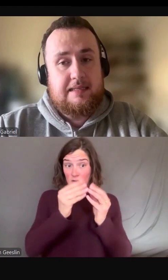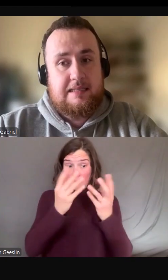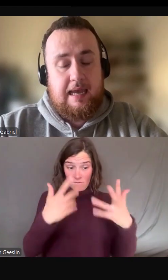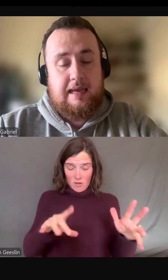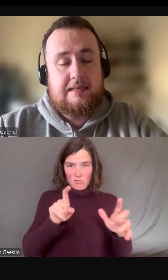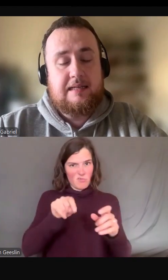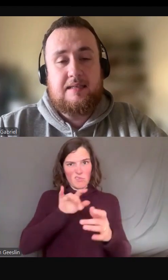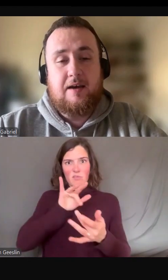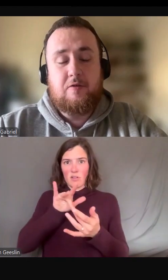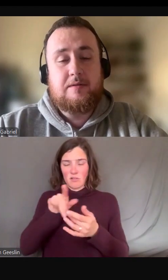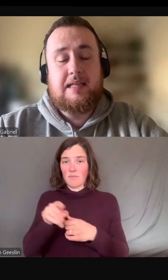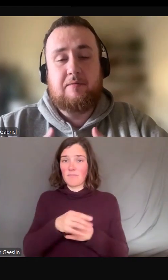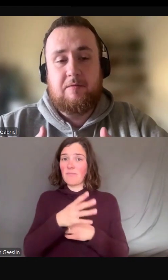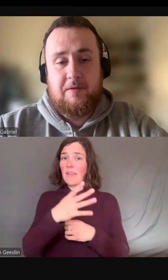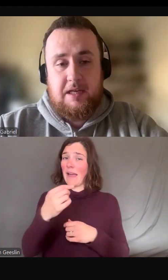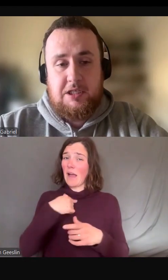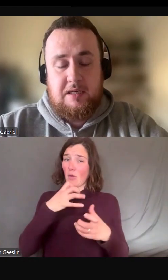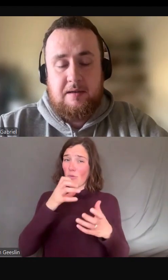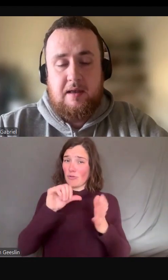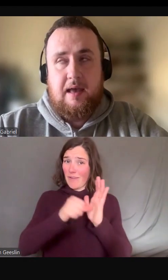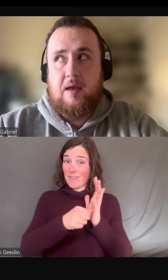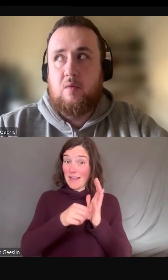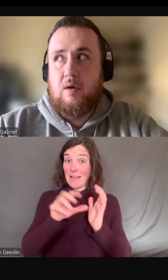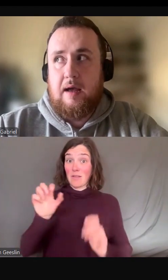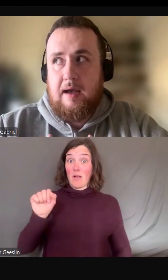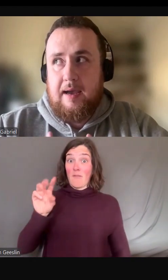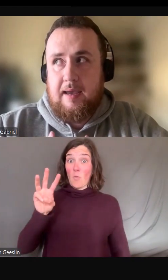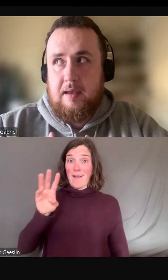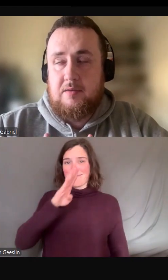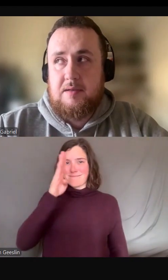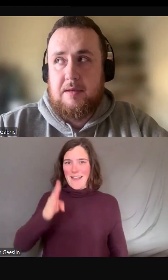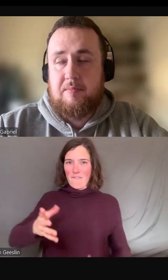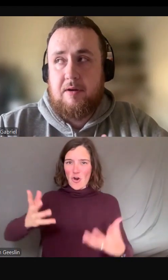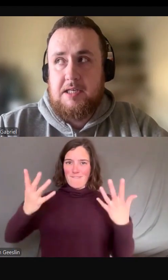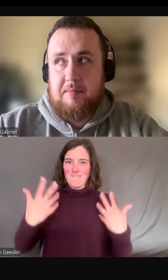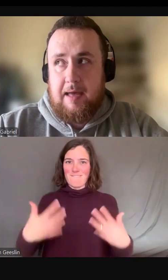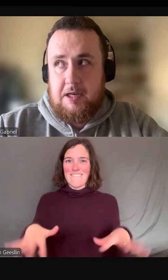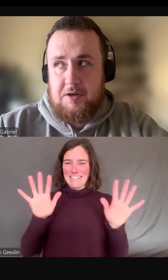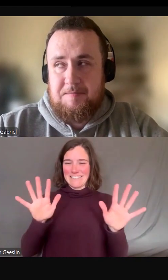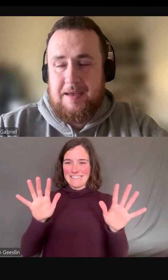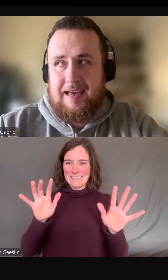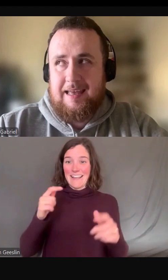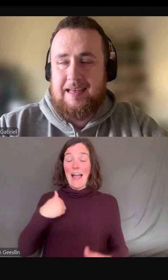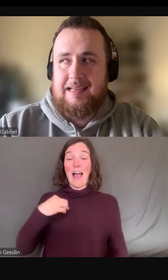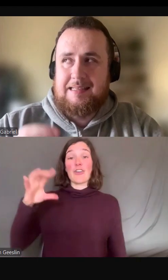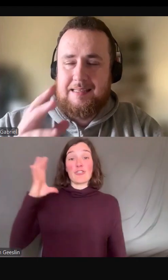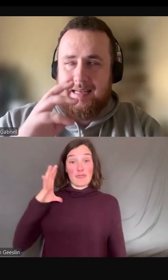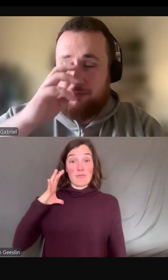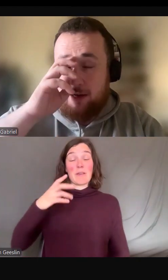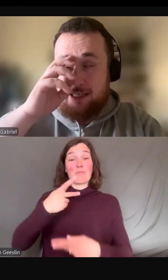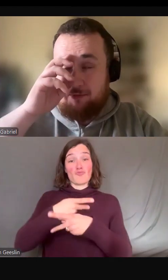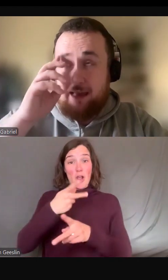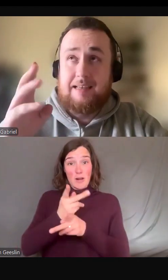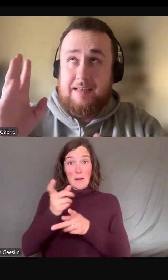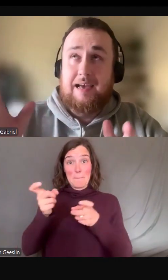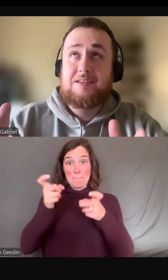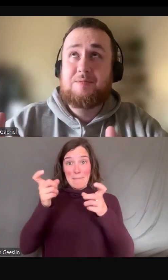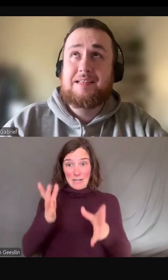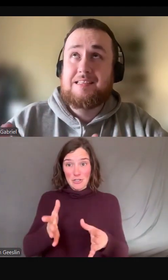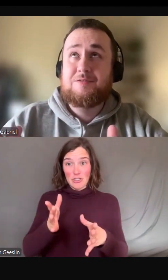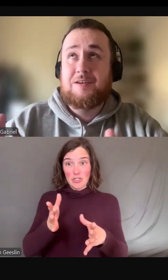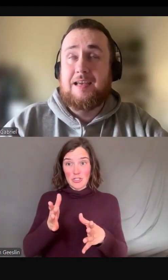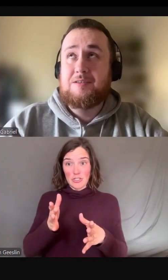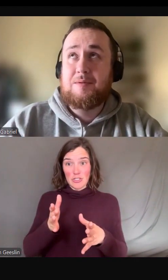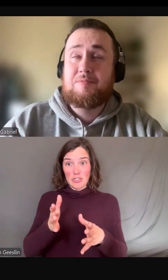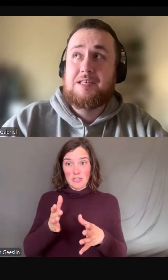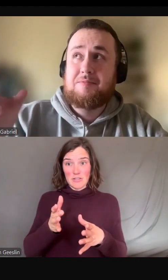like to say is that software is never finished. And I used to be a project manager at a project. This